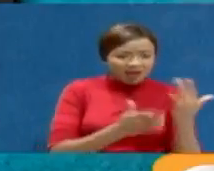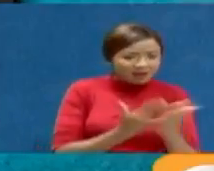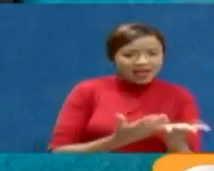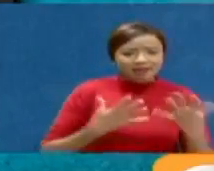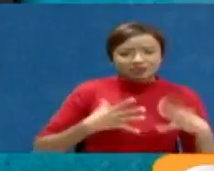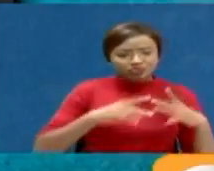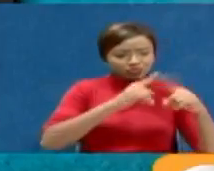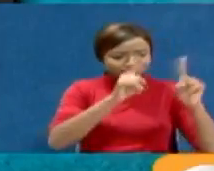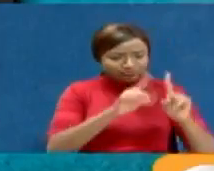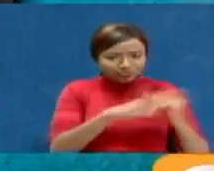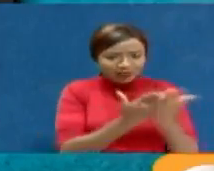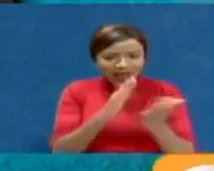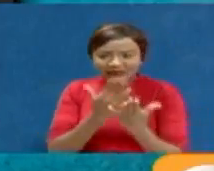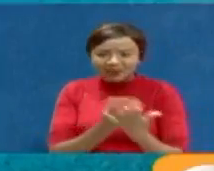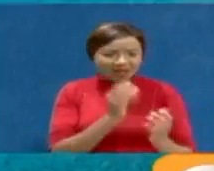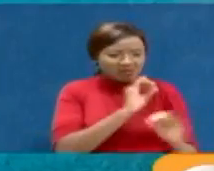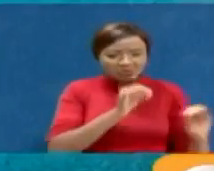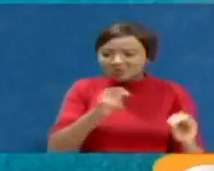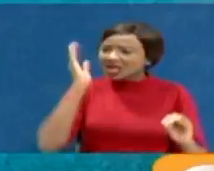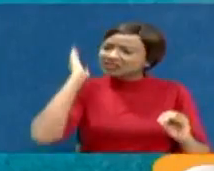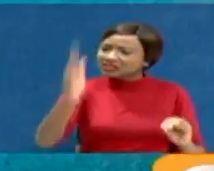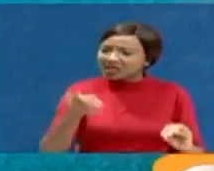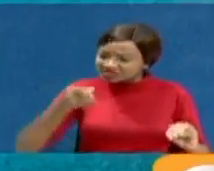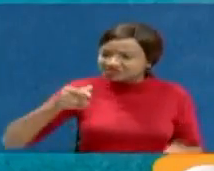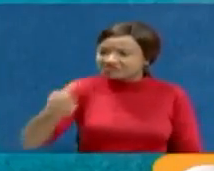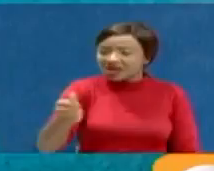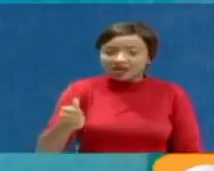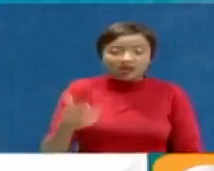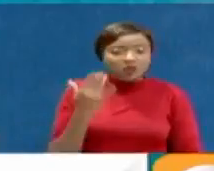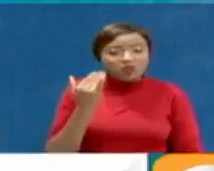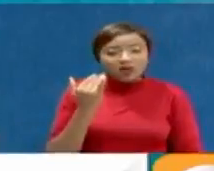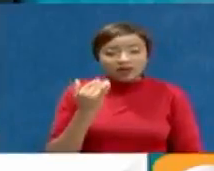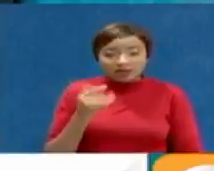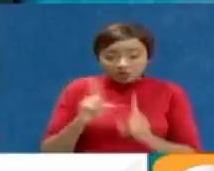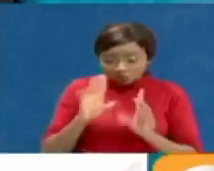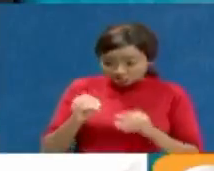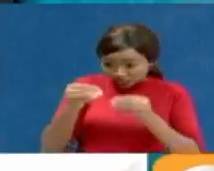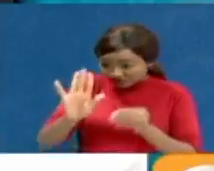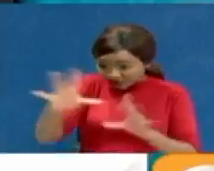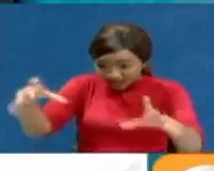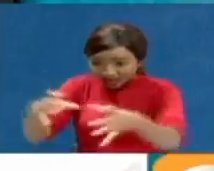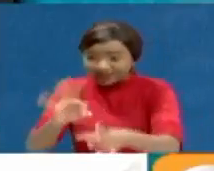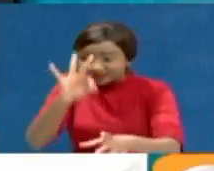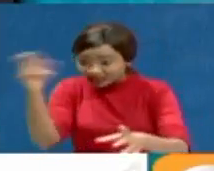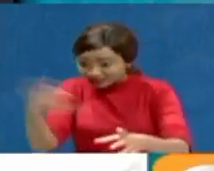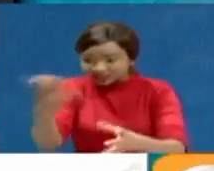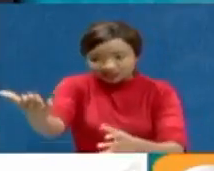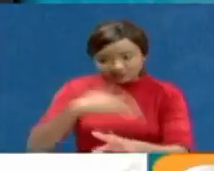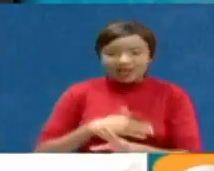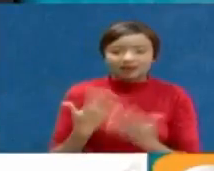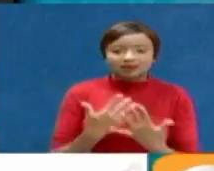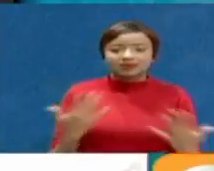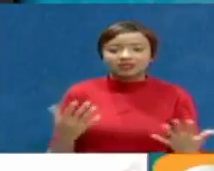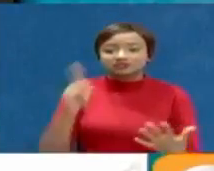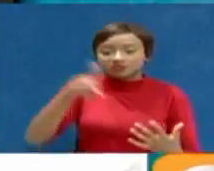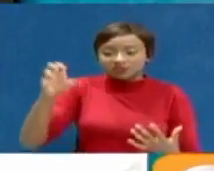letter signed by KEMSA CEO Dr. Jonah Manjari Mwangi, Kilig was granted 3 months to deliver the supplies. KEMSA